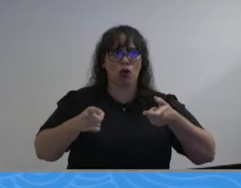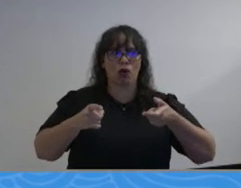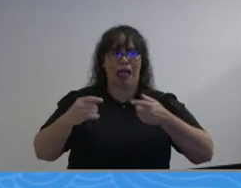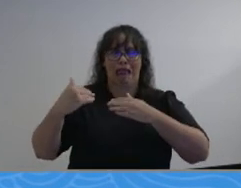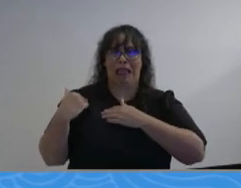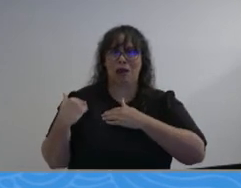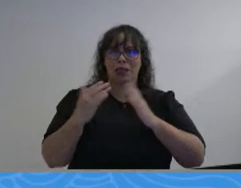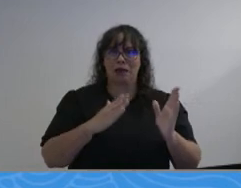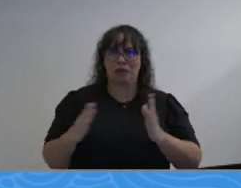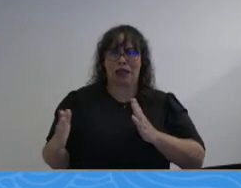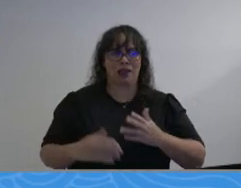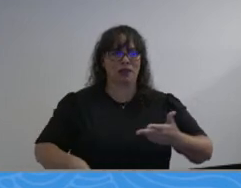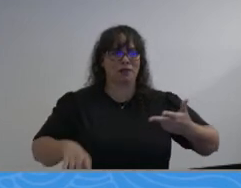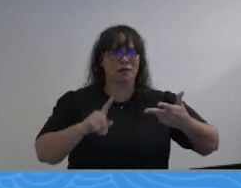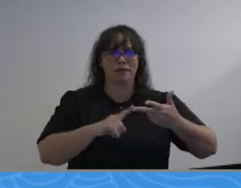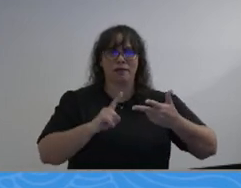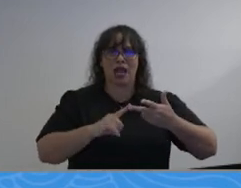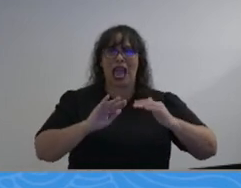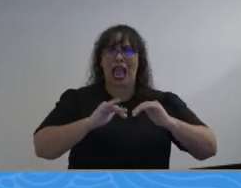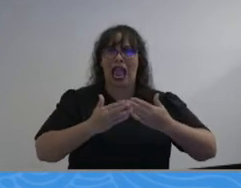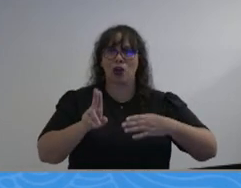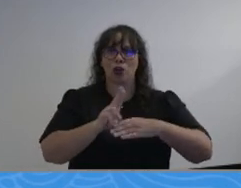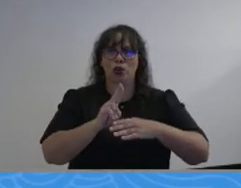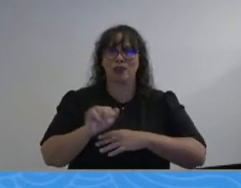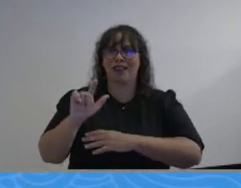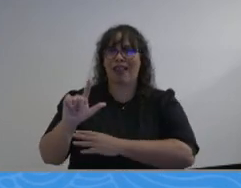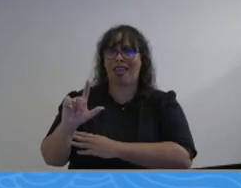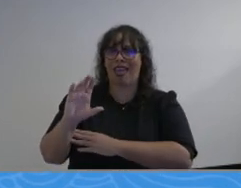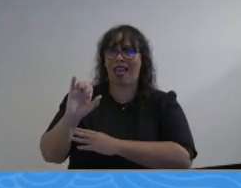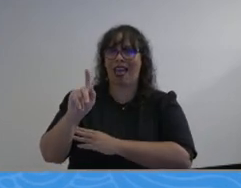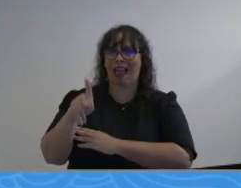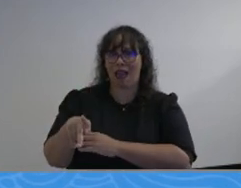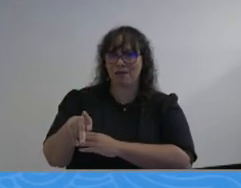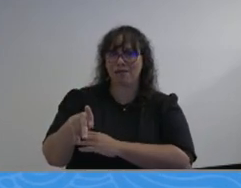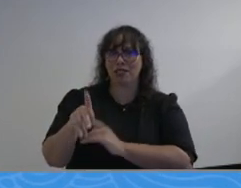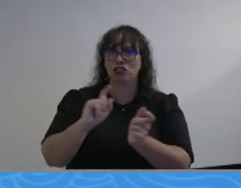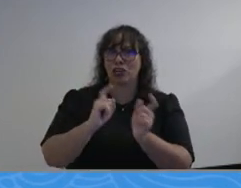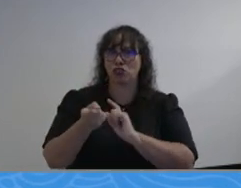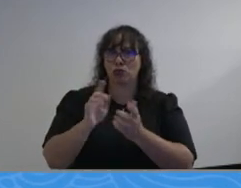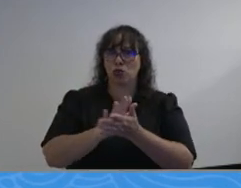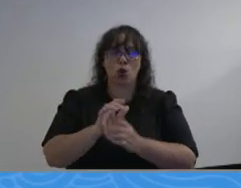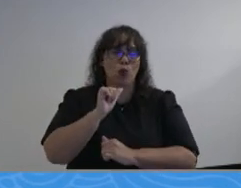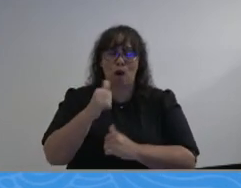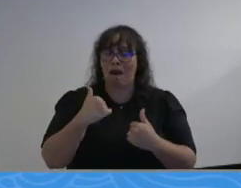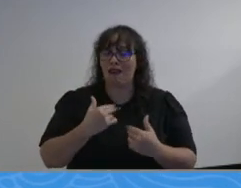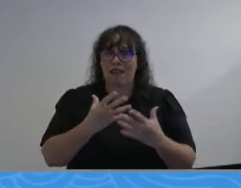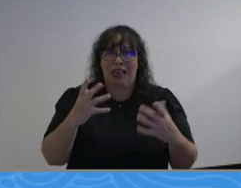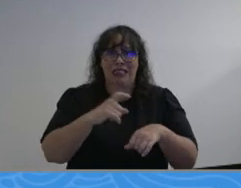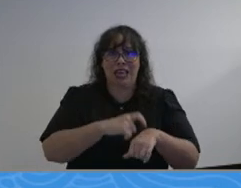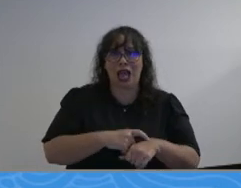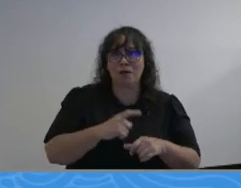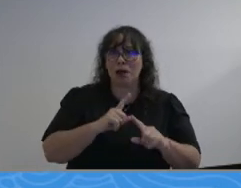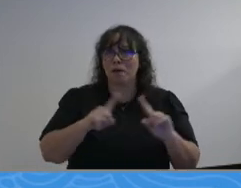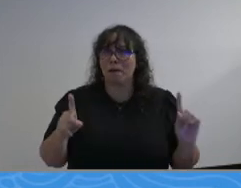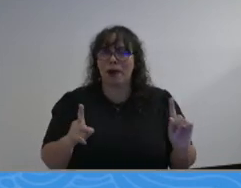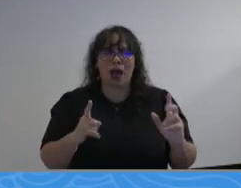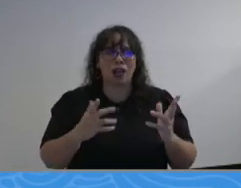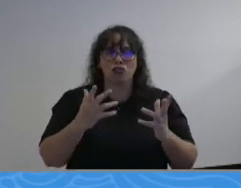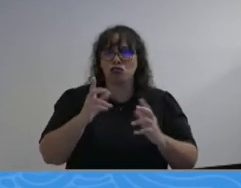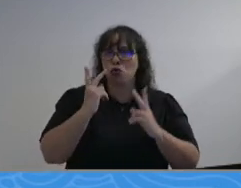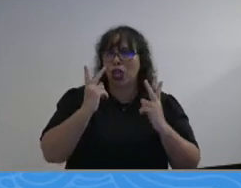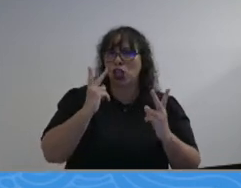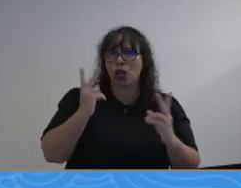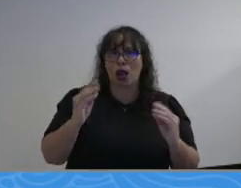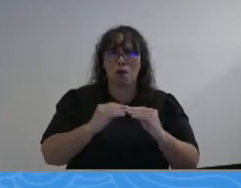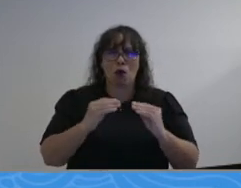Long Beach schools? We don't have a lot of time, so I'm going to go over these slides really quick, but I just want you to know that you can look at them in more detail in the chat.